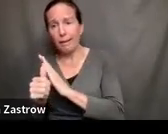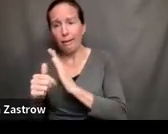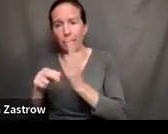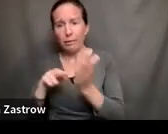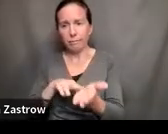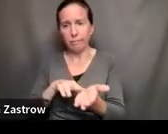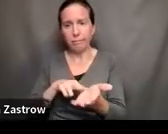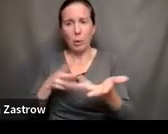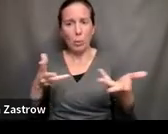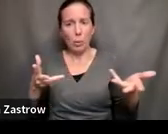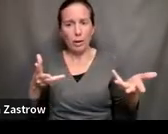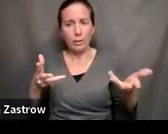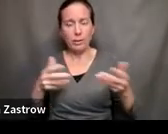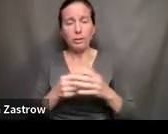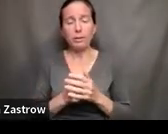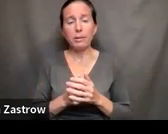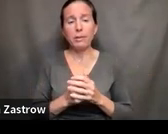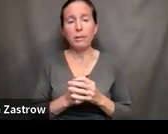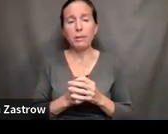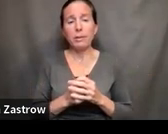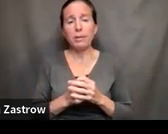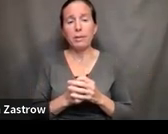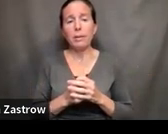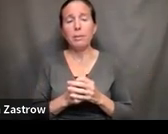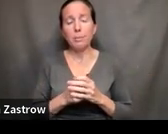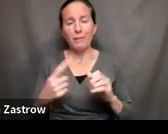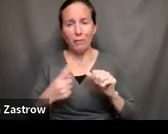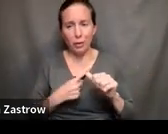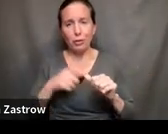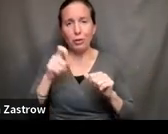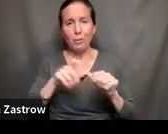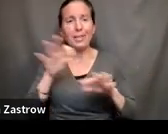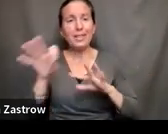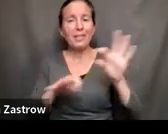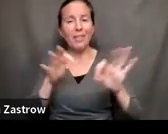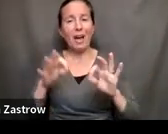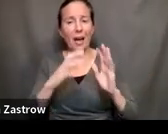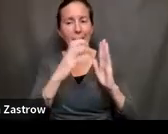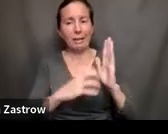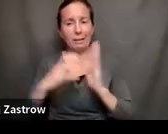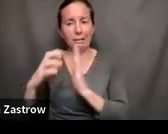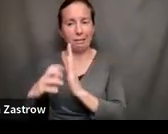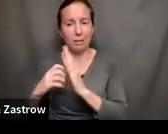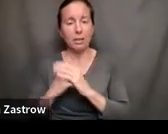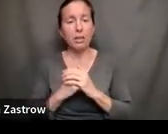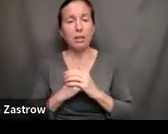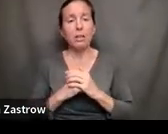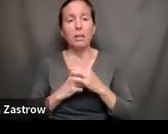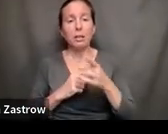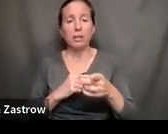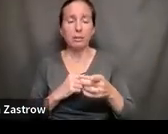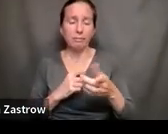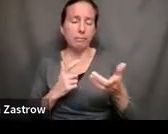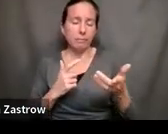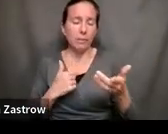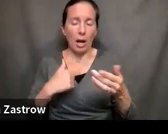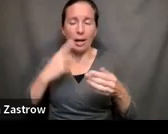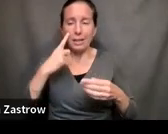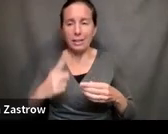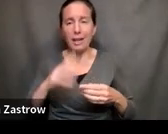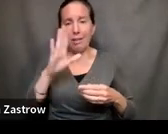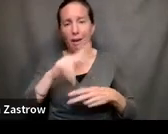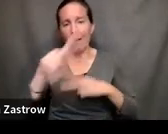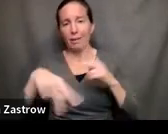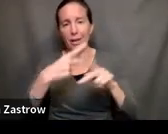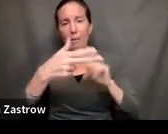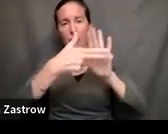right? And in order to do that, you need to define them. So we see these kind of things a lot, right? We